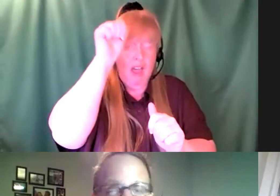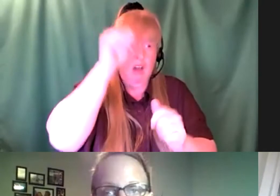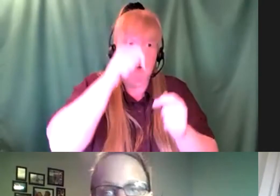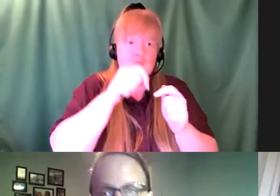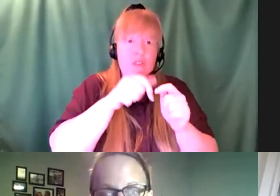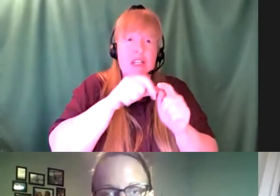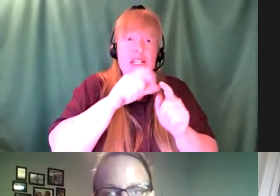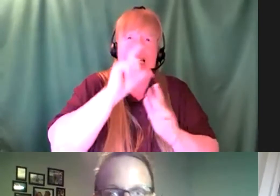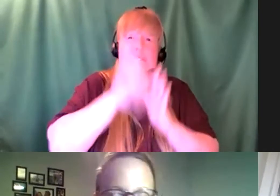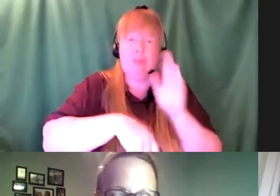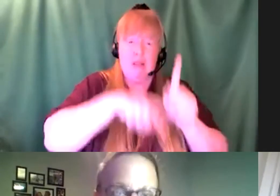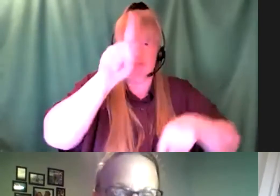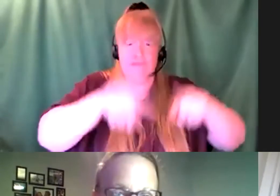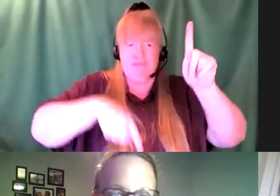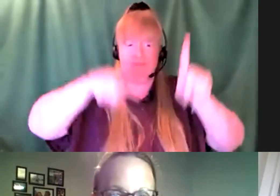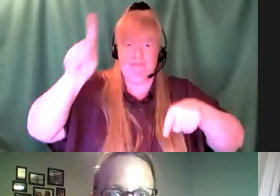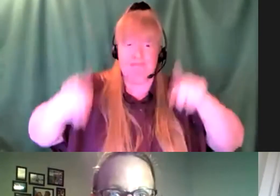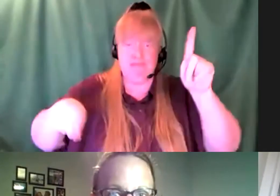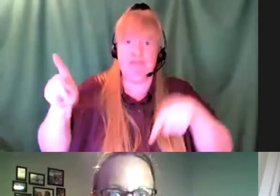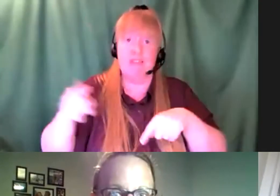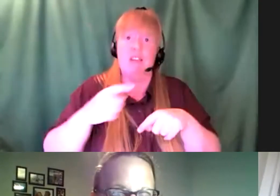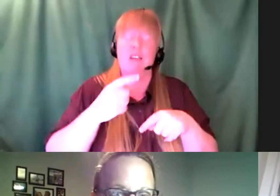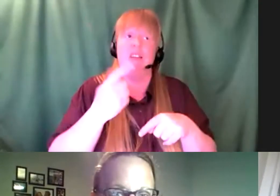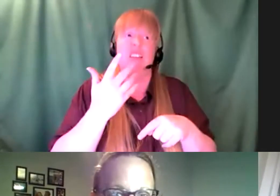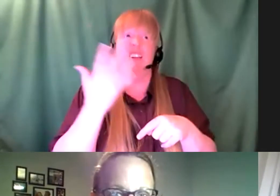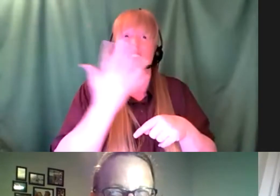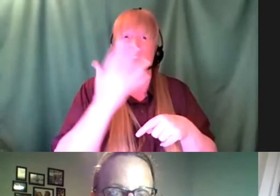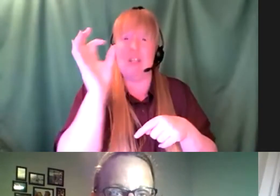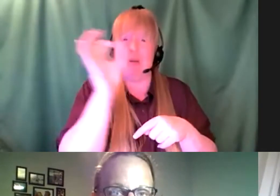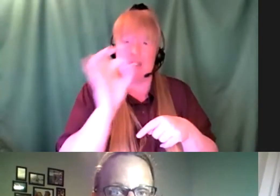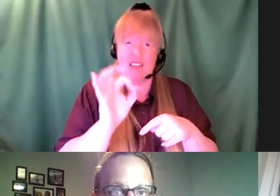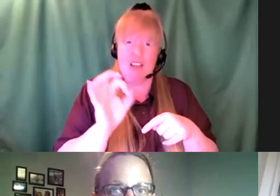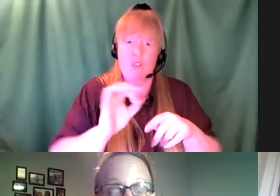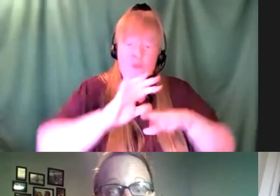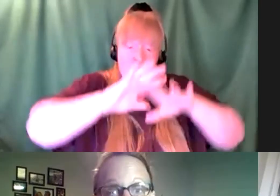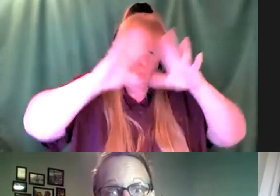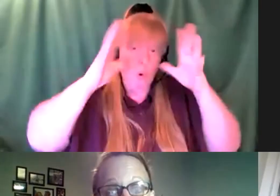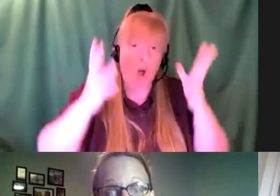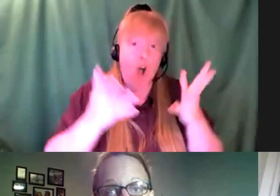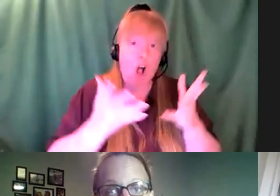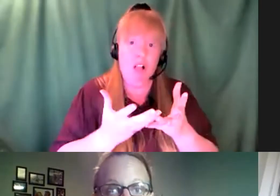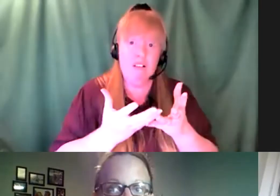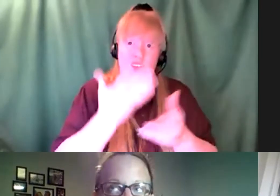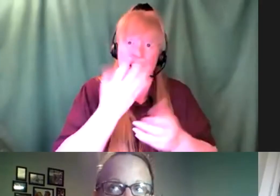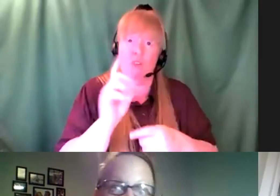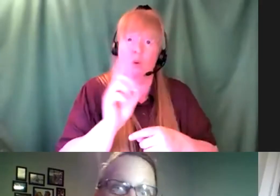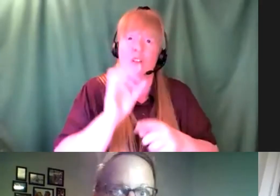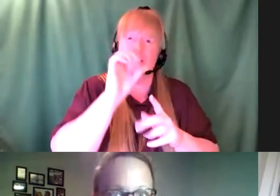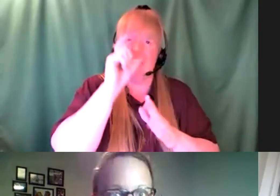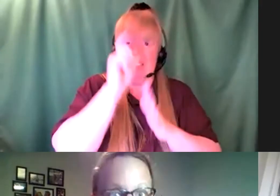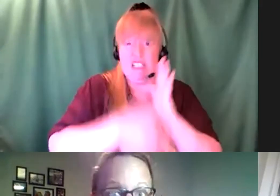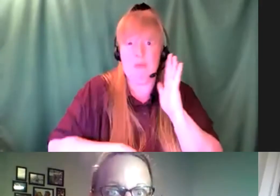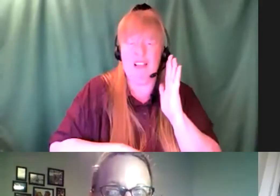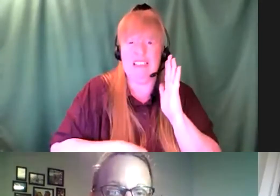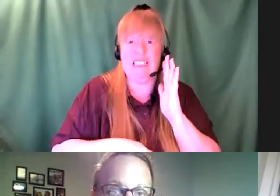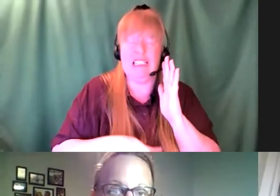to normalize that. You know, 15% of the world have a disability. So if we, in our role and this platform that